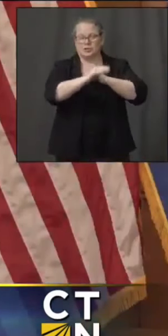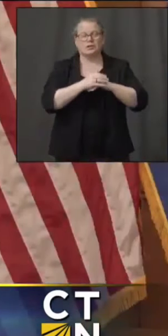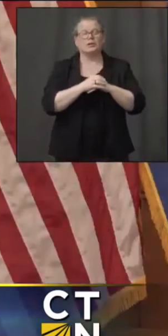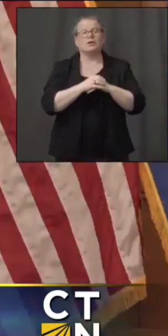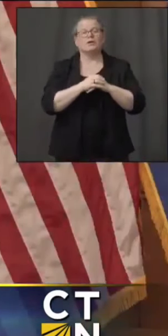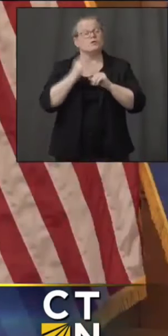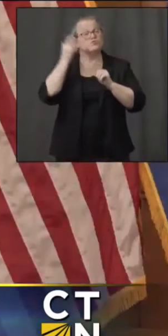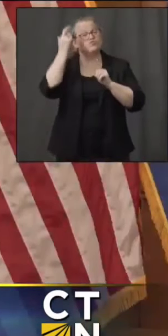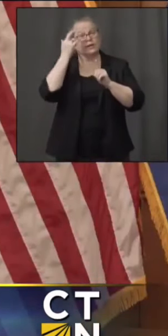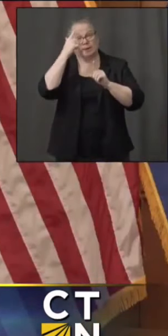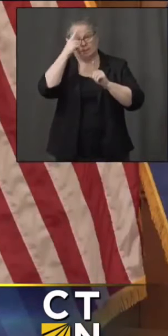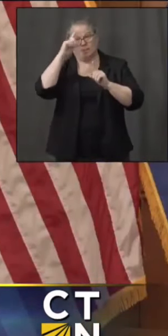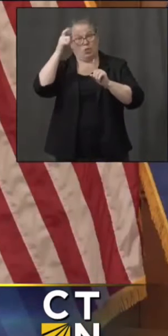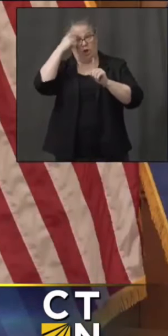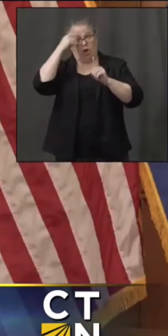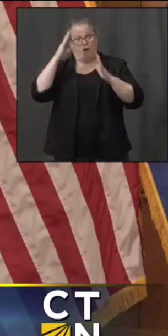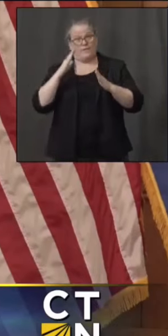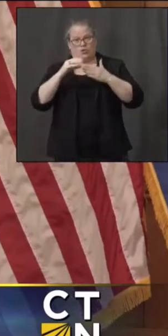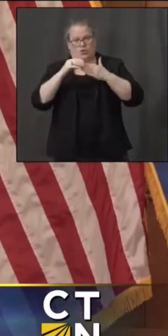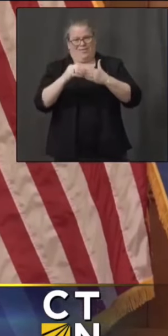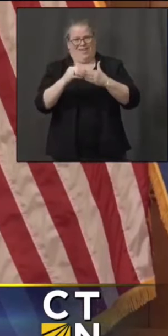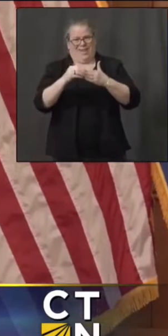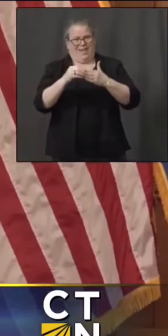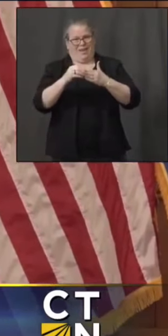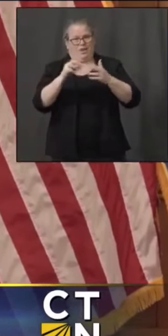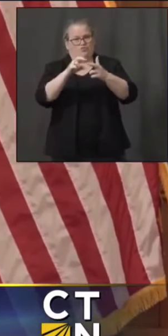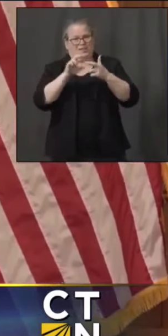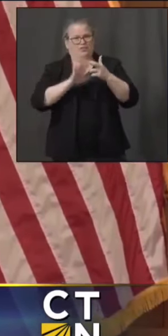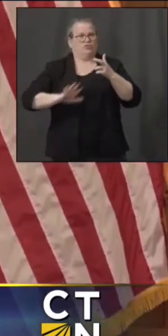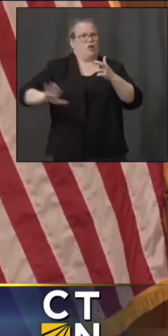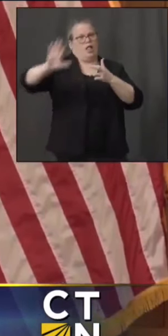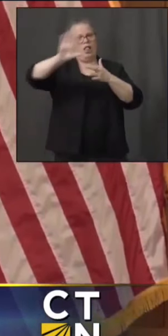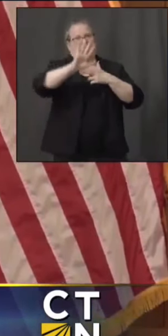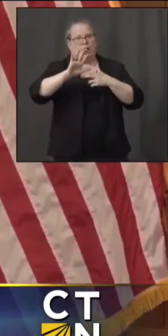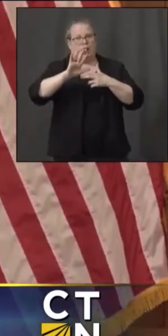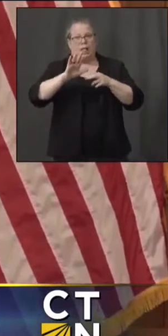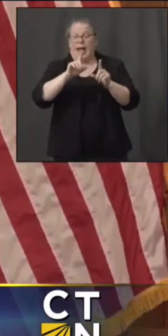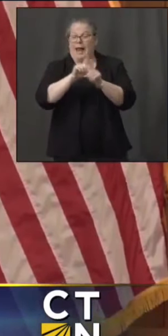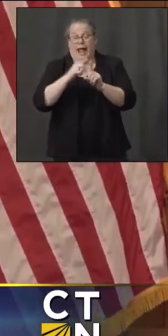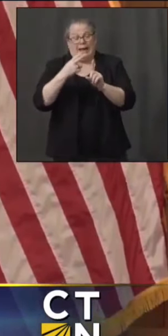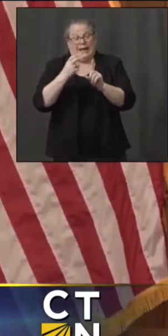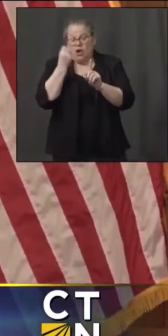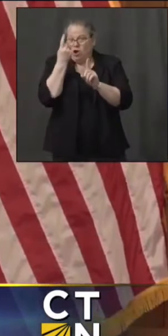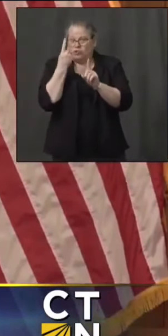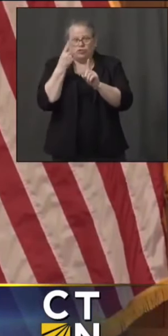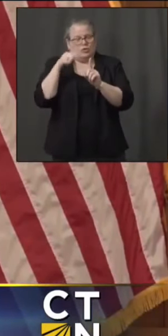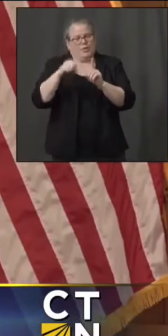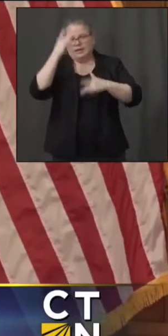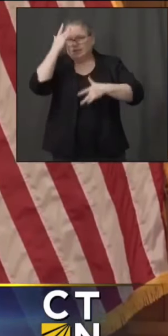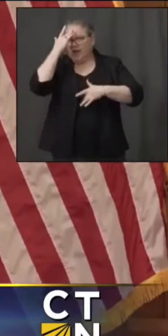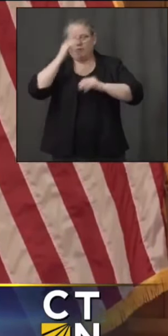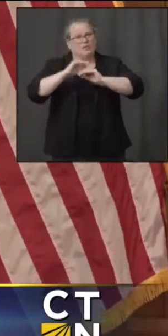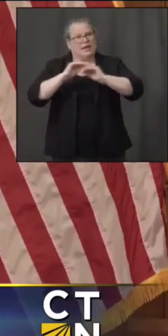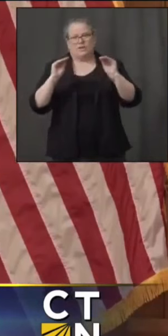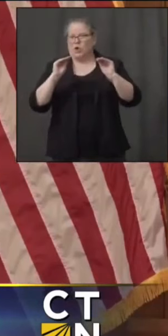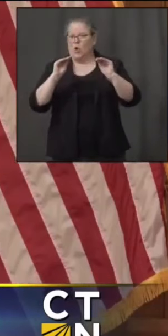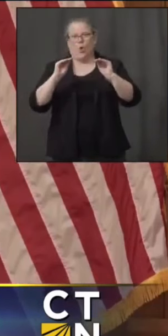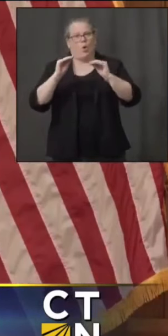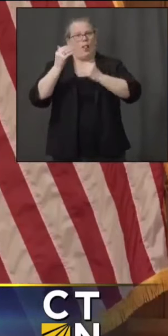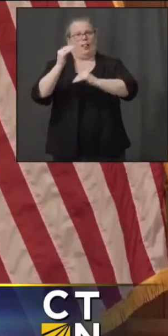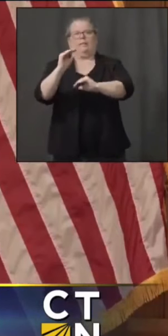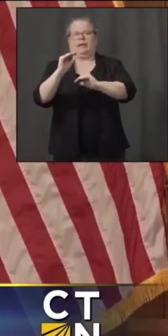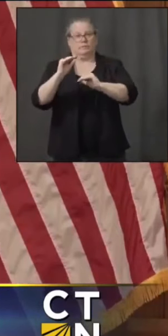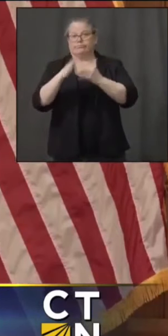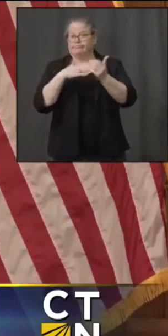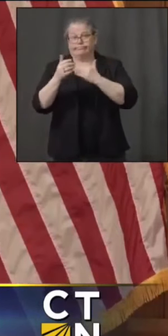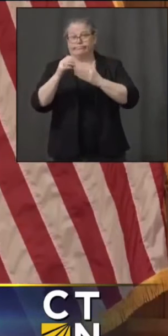regional initiative and understood that this virus, as he stated, has no borders. So I have daily conversations with my counterparts in